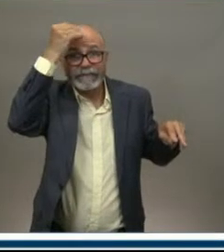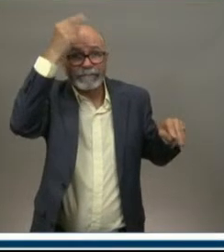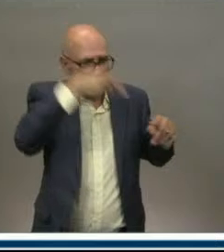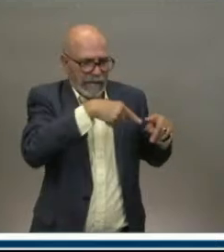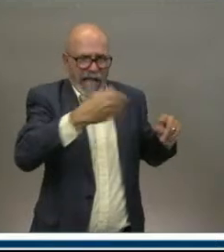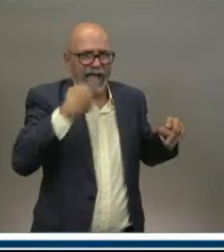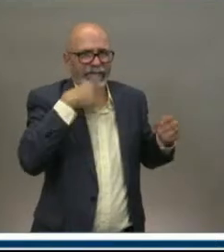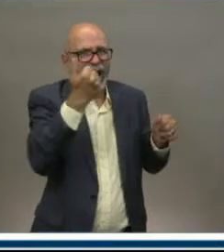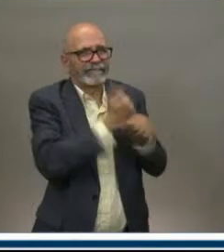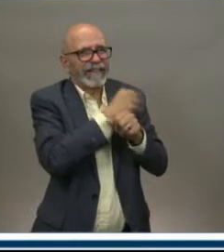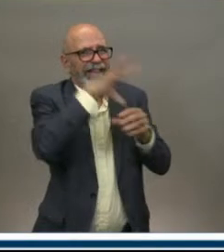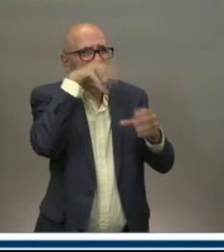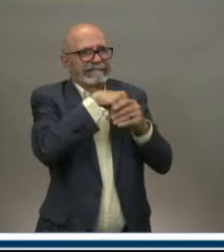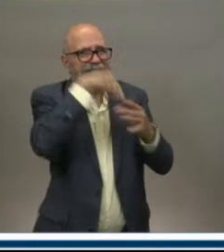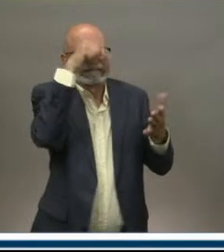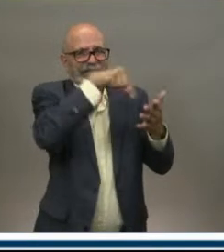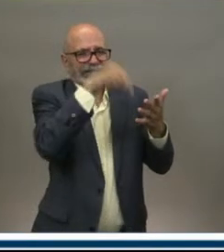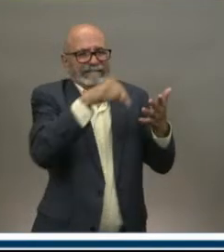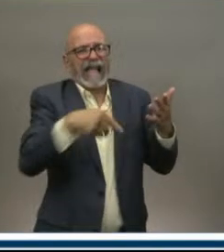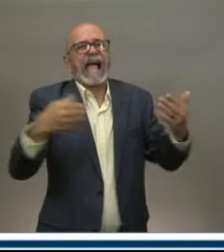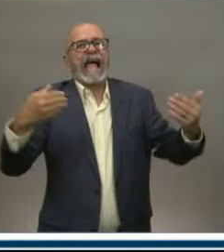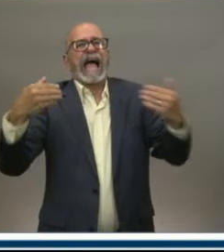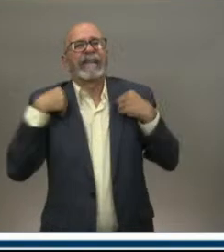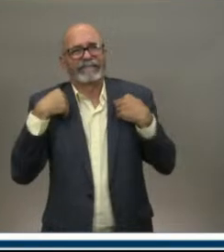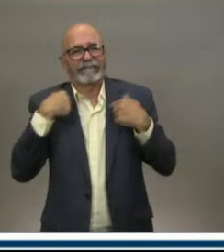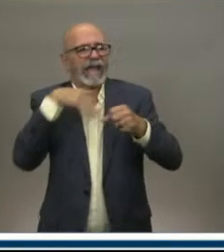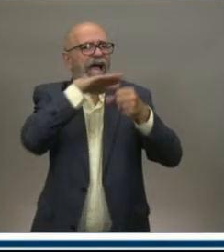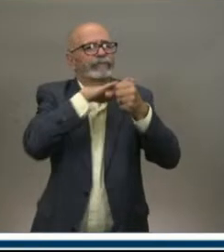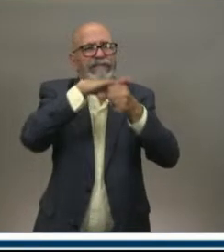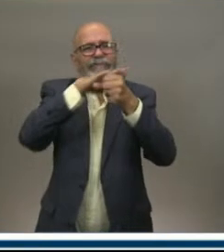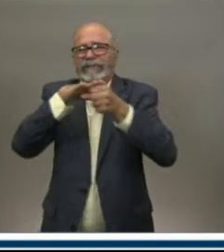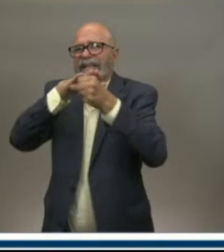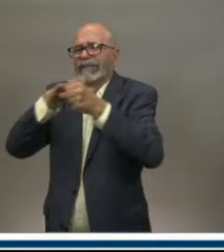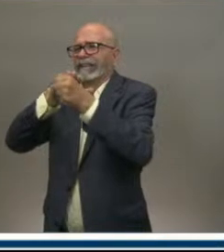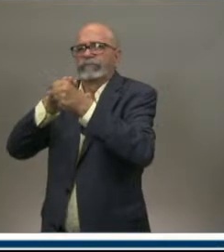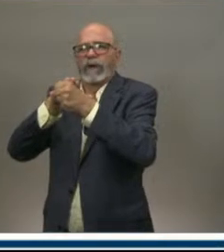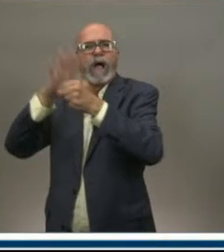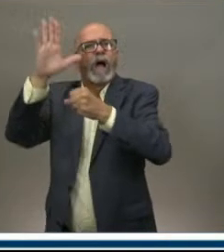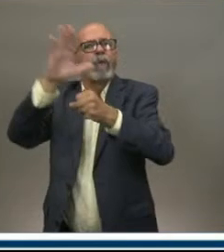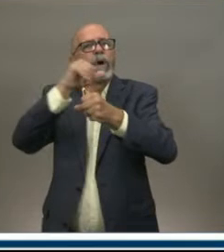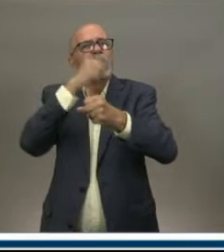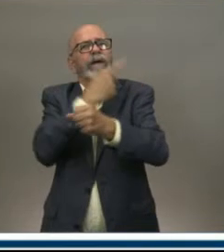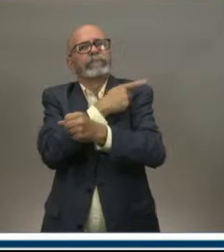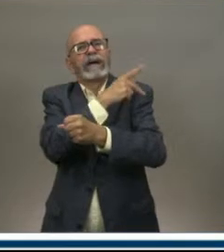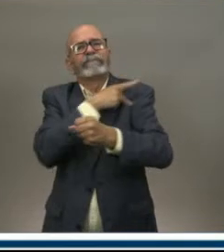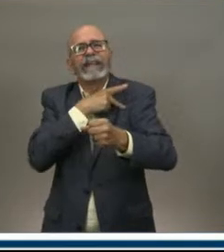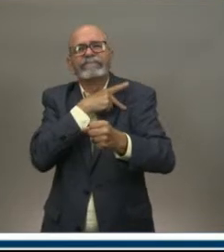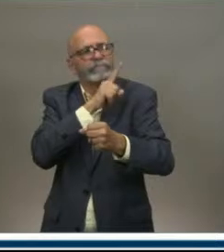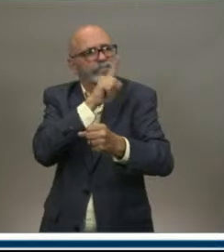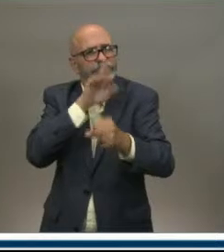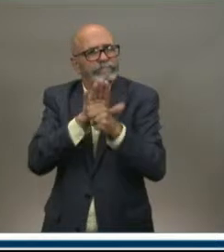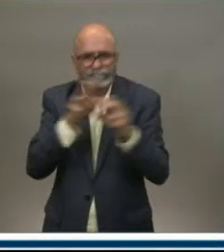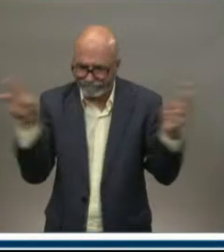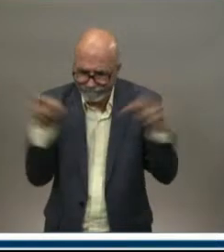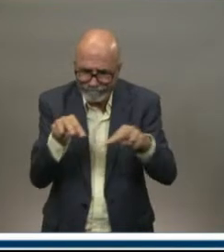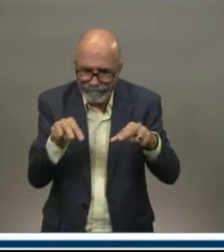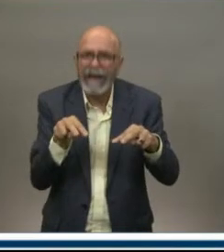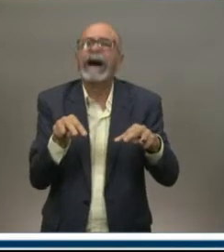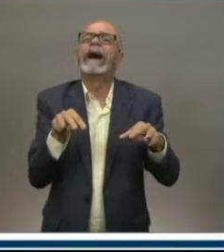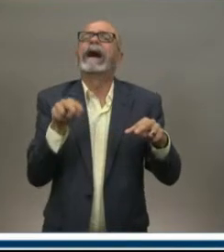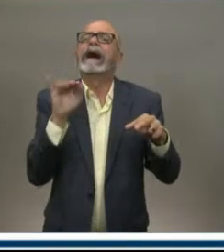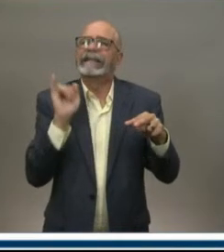many other jurisdictions. Why doesn't the province commit to amending the legislation